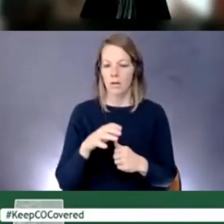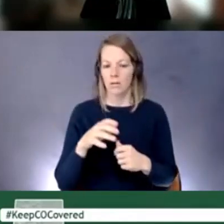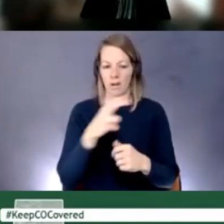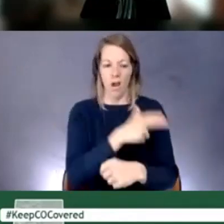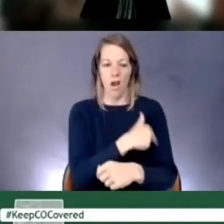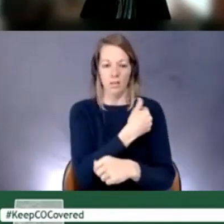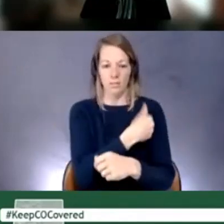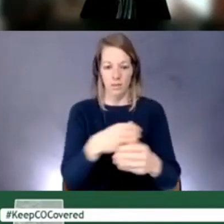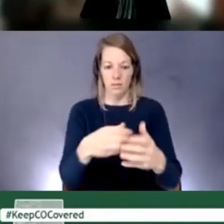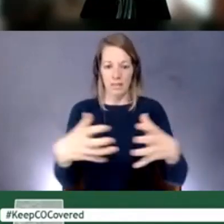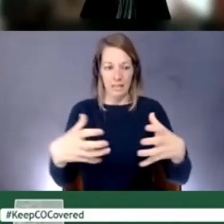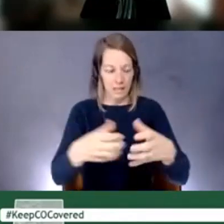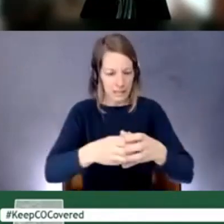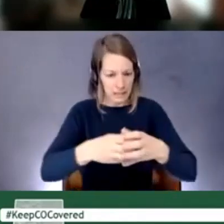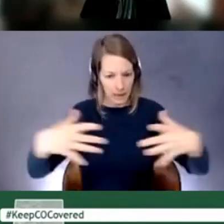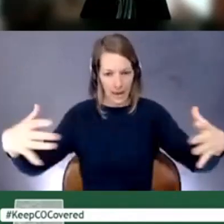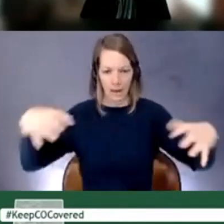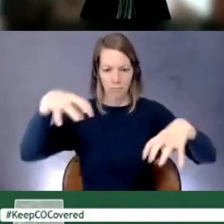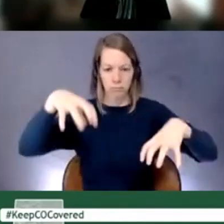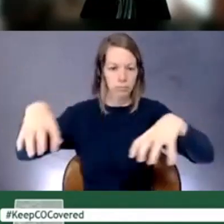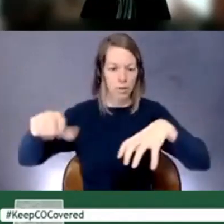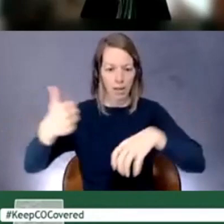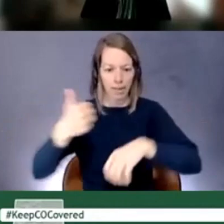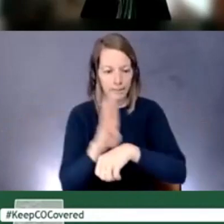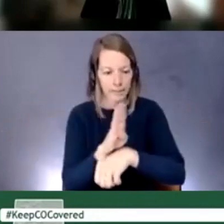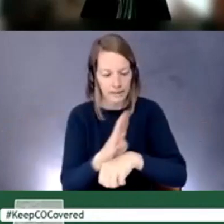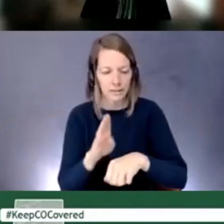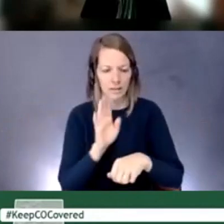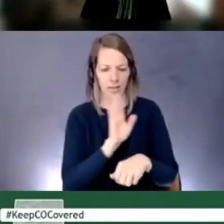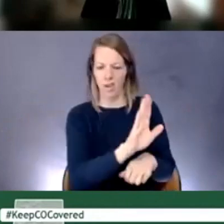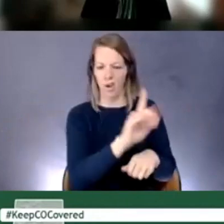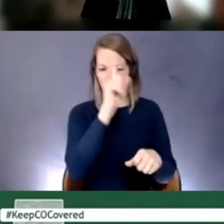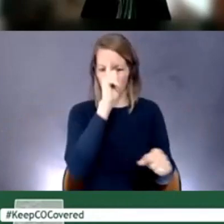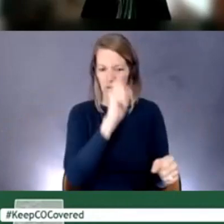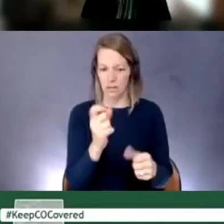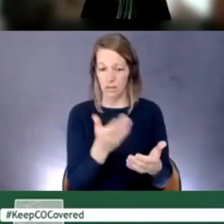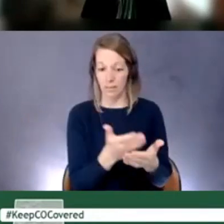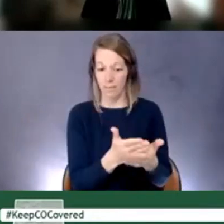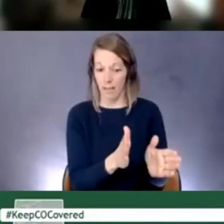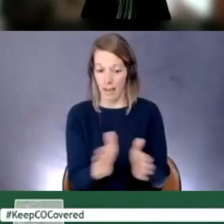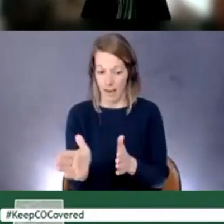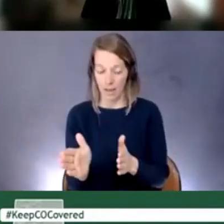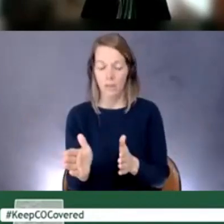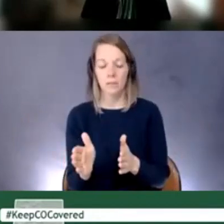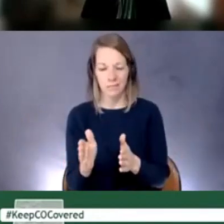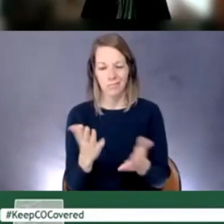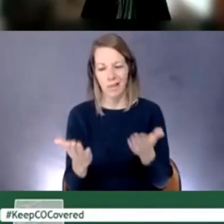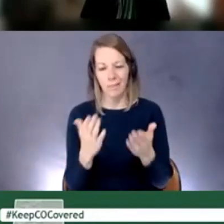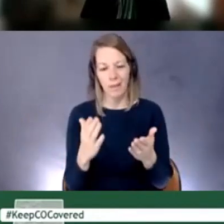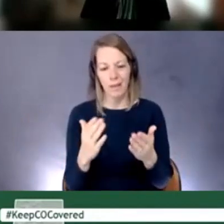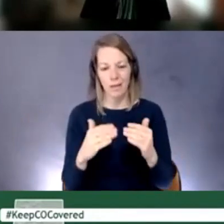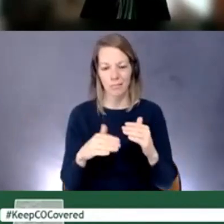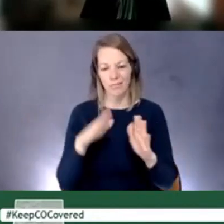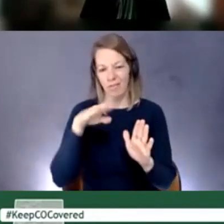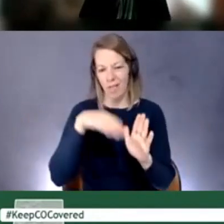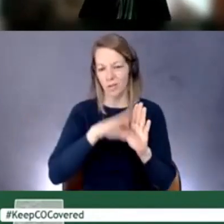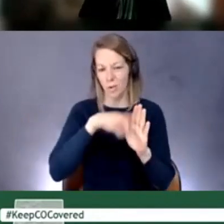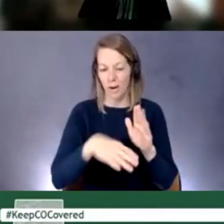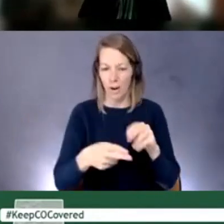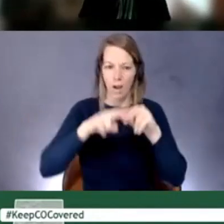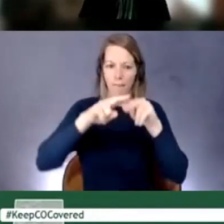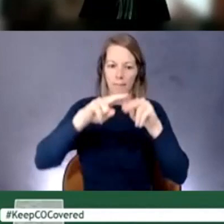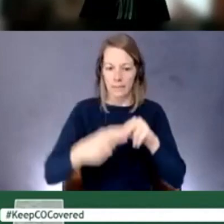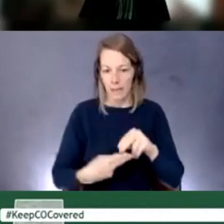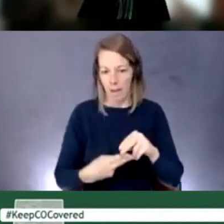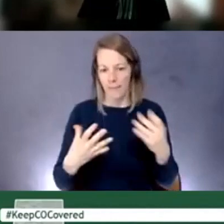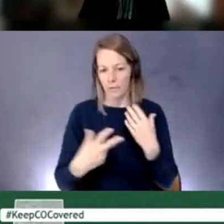what businesses they're in, what their strategic plan says may indicate that a difference in how much in reserves they want